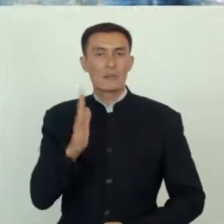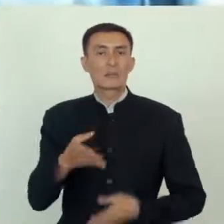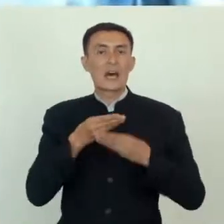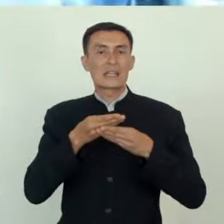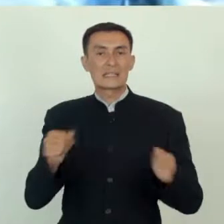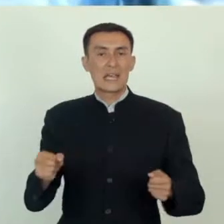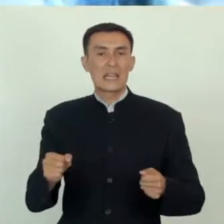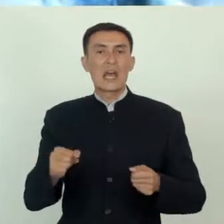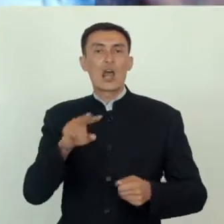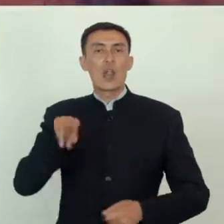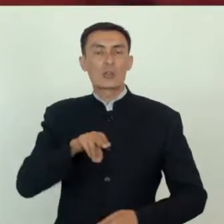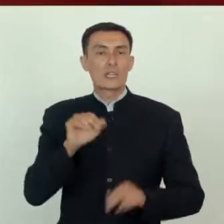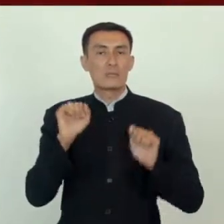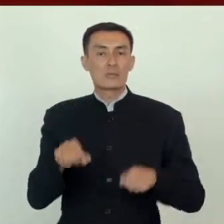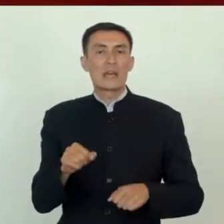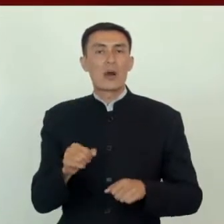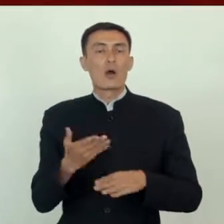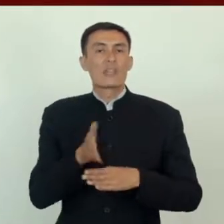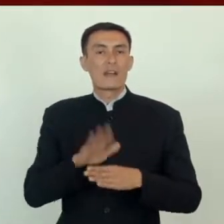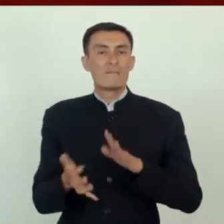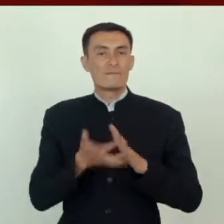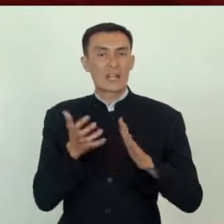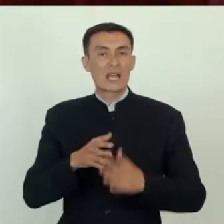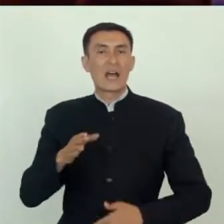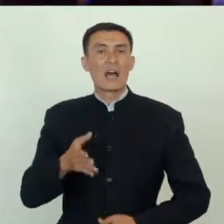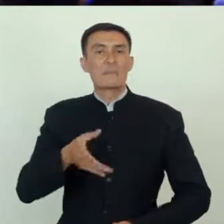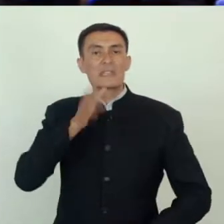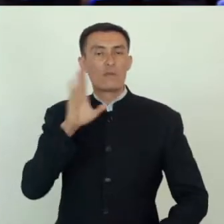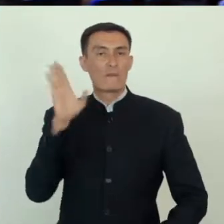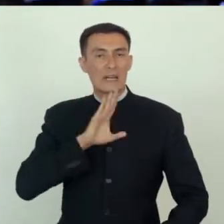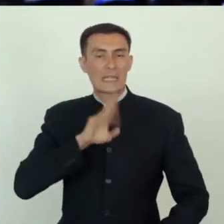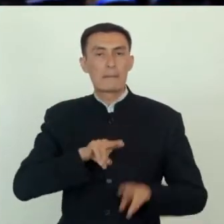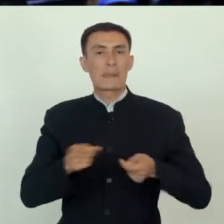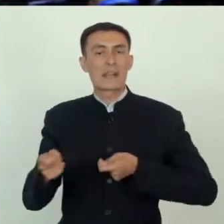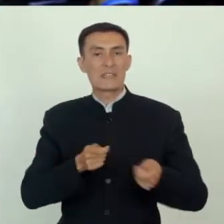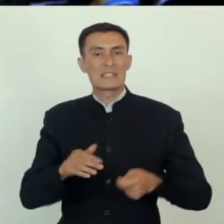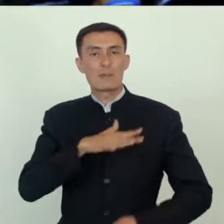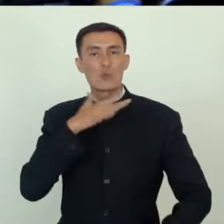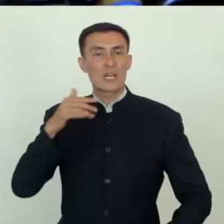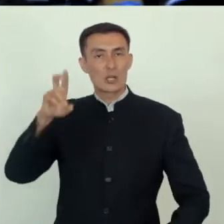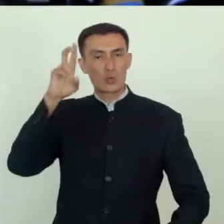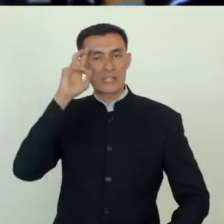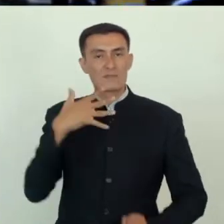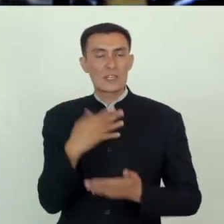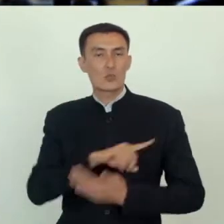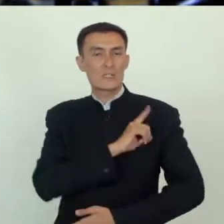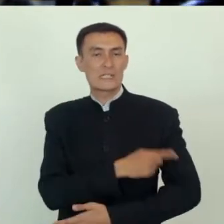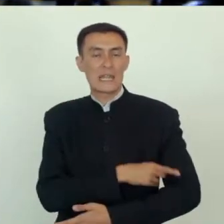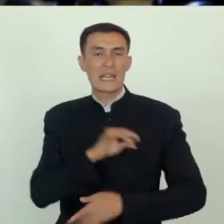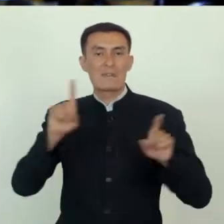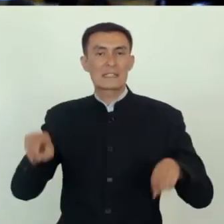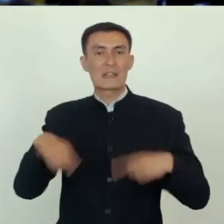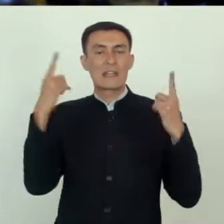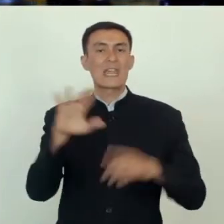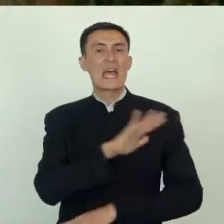may melt, and there will be an acute shortage of drinking water. Many governments have focused their efforts on forest